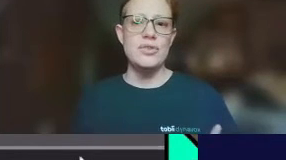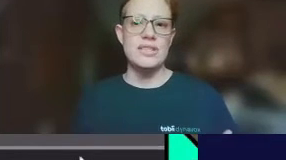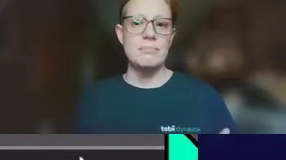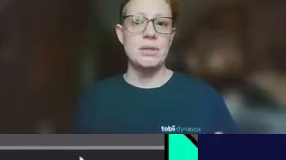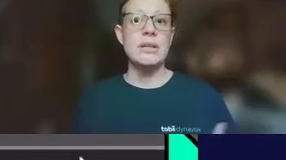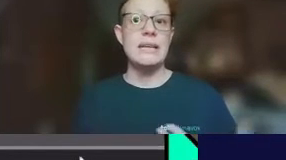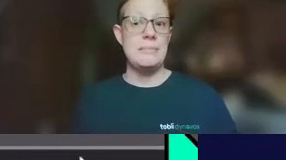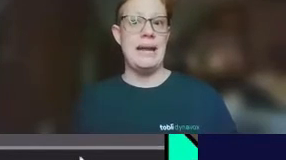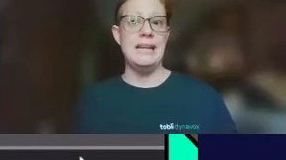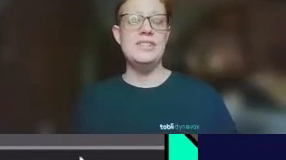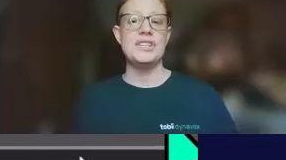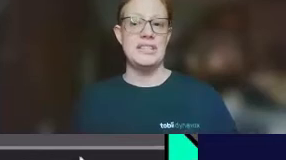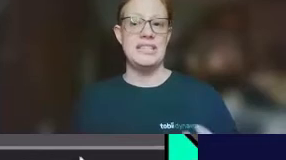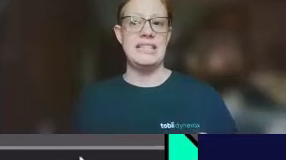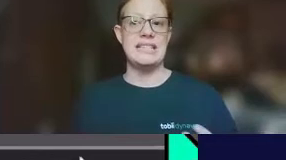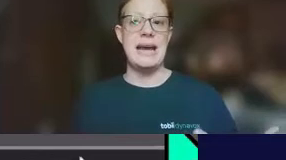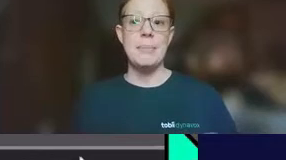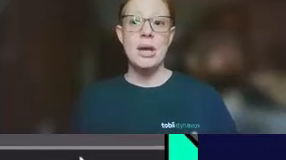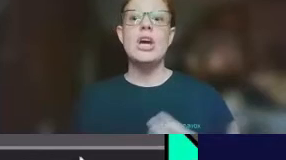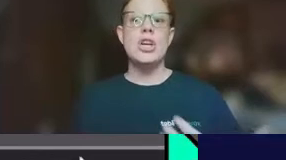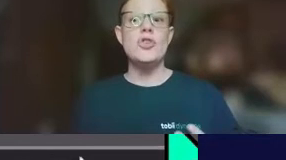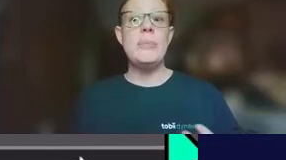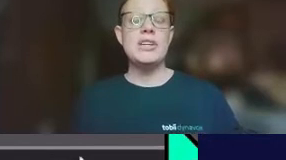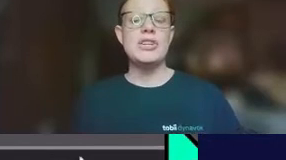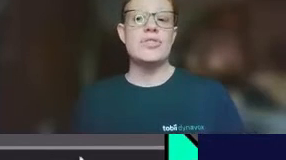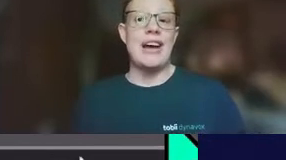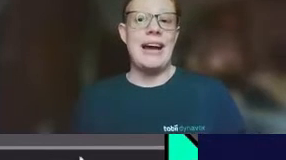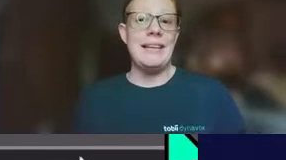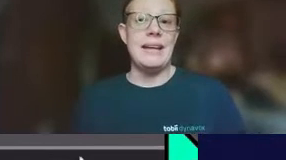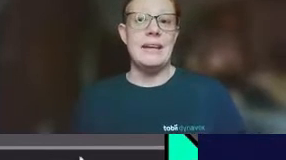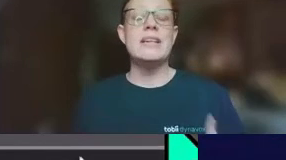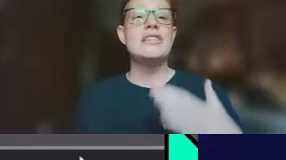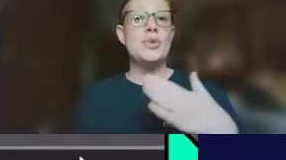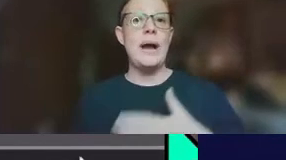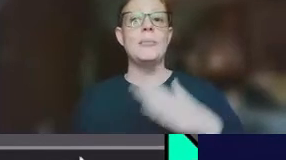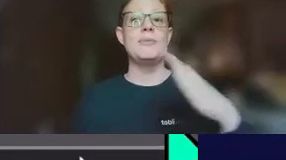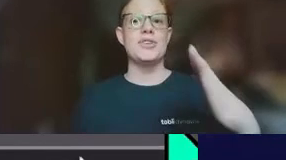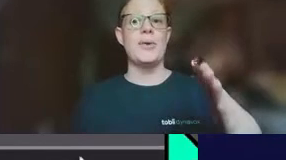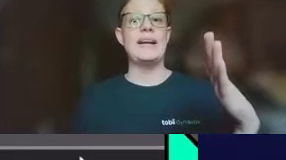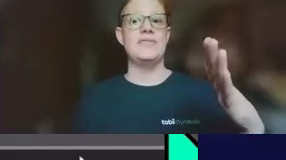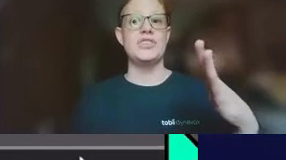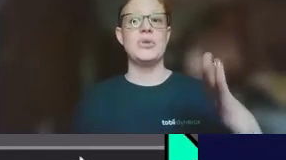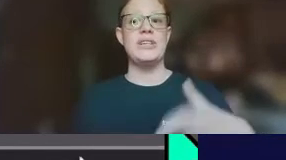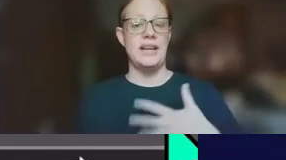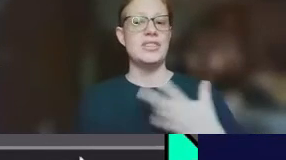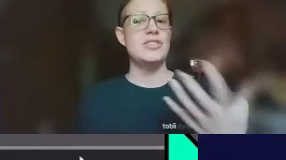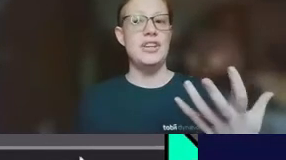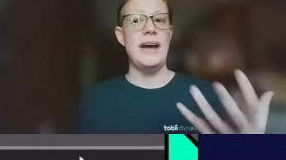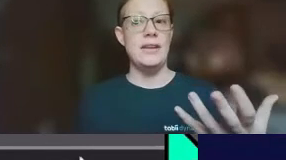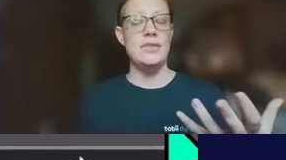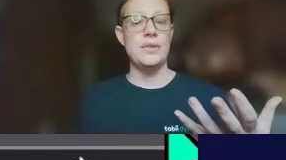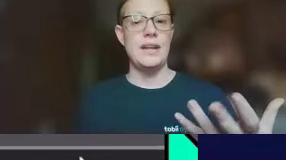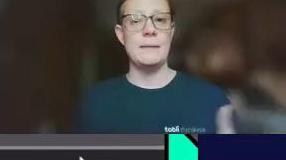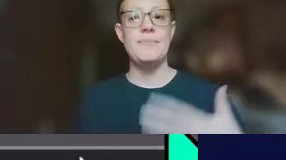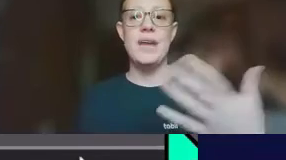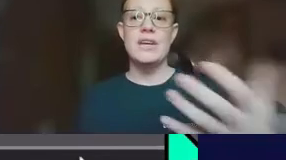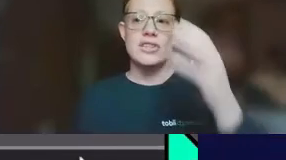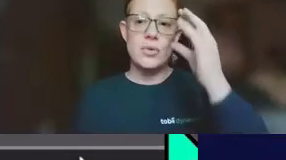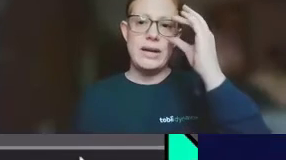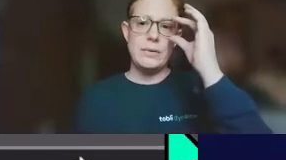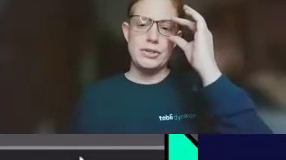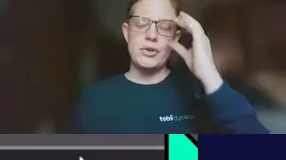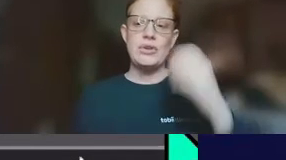a new symbol in a page in TDSnap, you may choose to highlight it to help direct visual attention to that new thing.